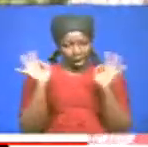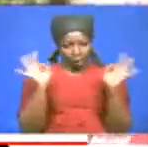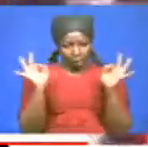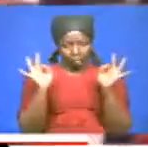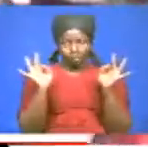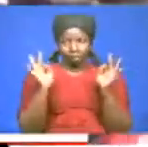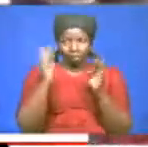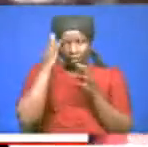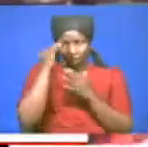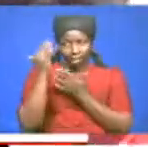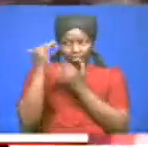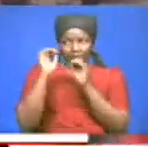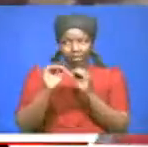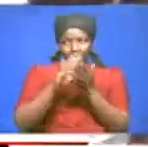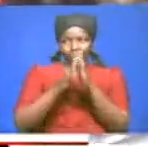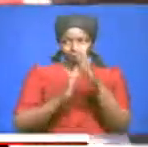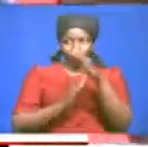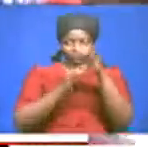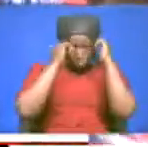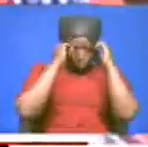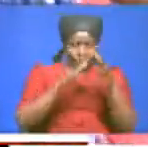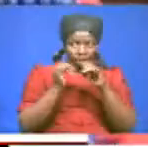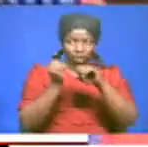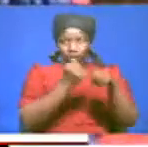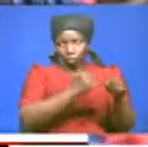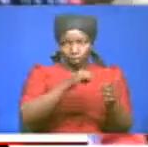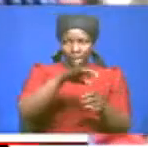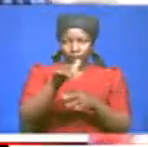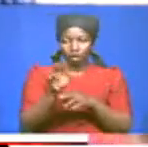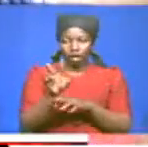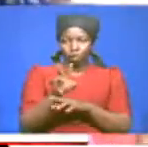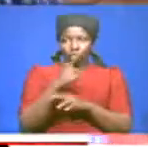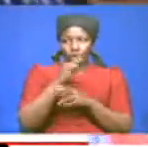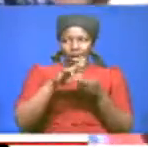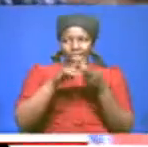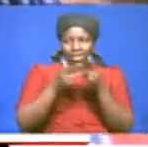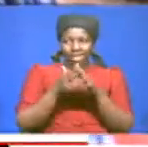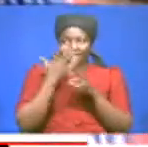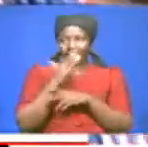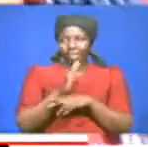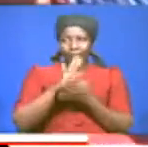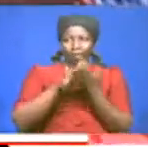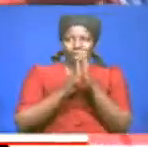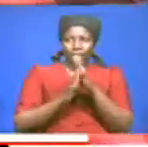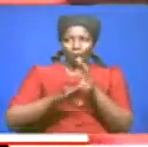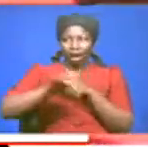Bay County. The duo who are related emerged as the county's top students.